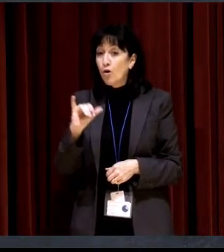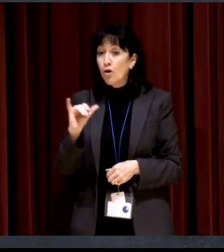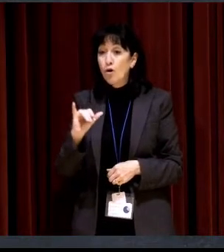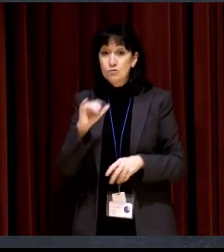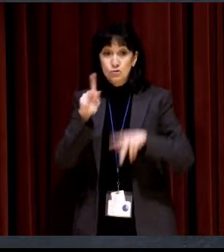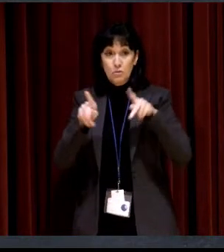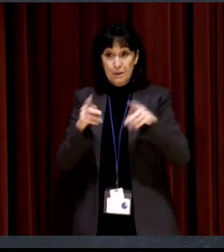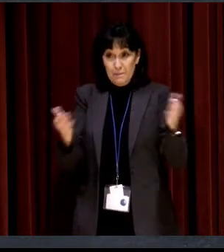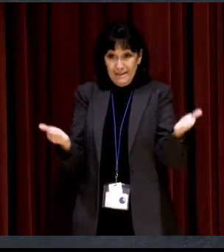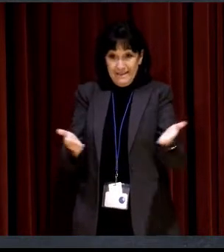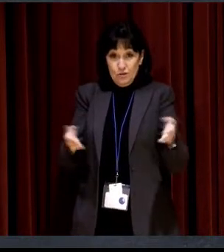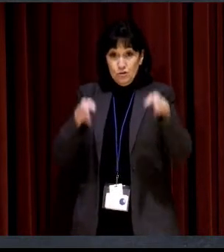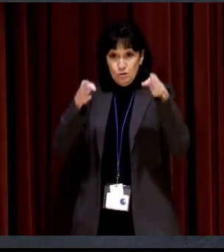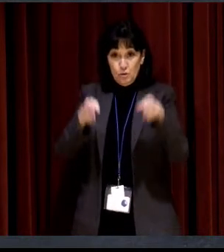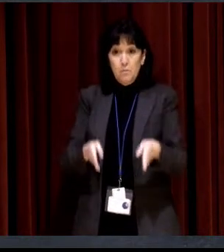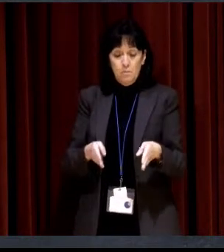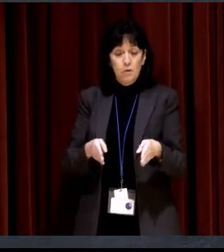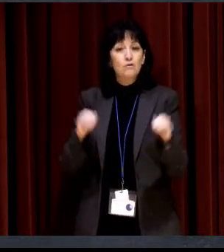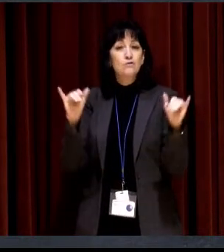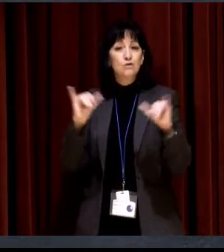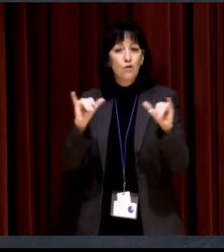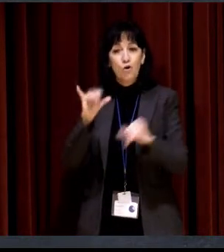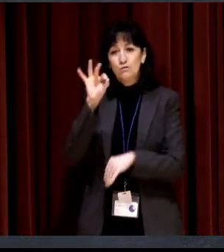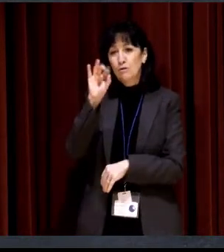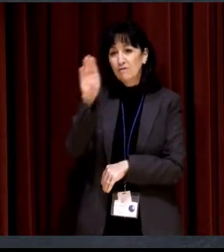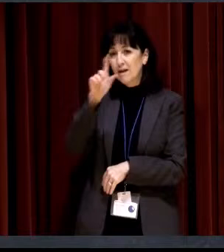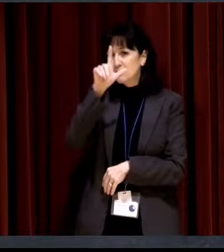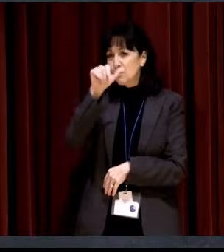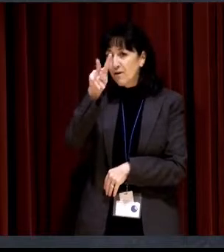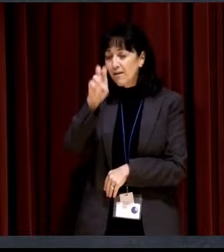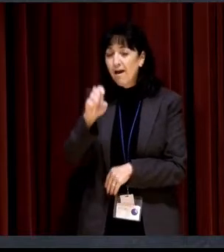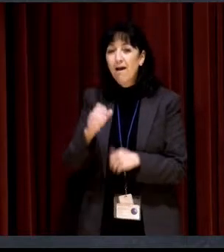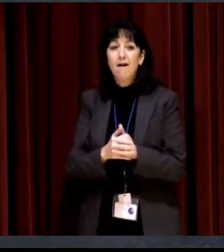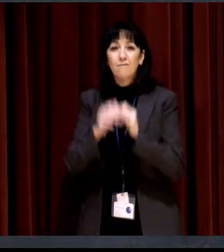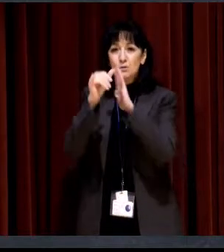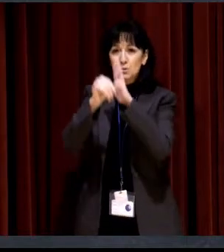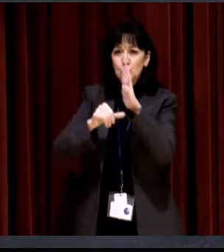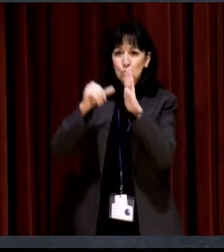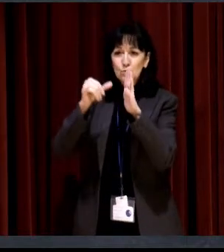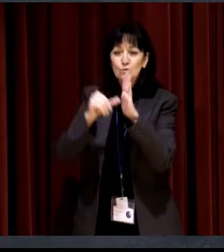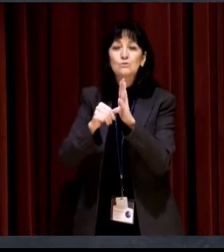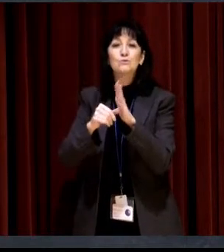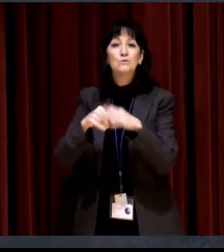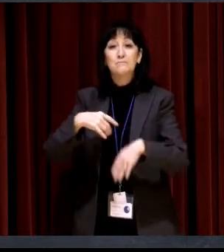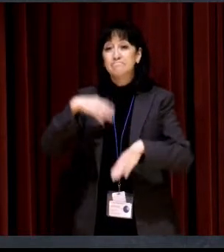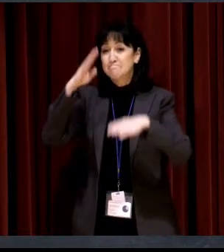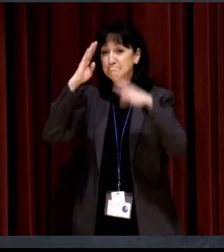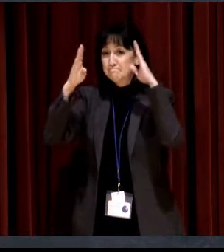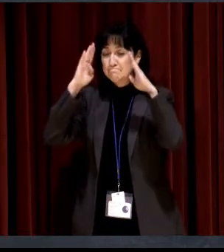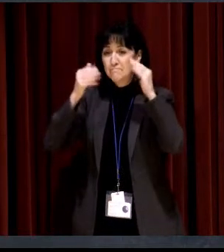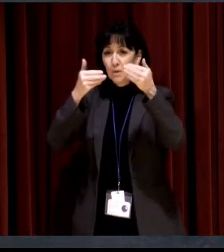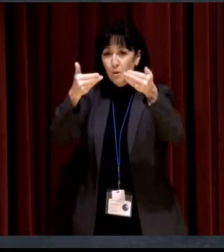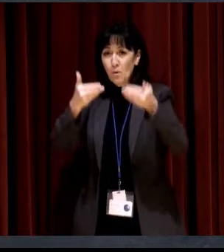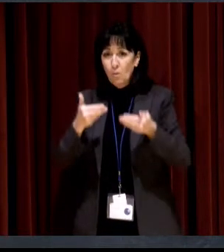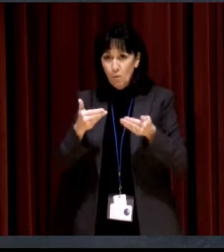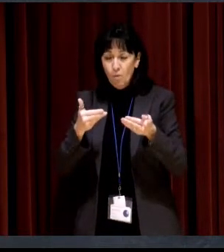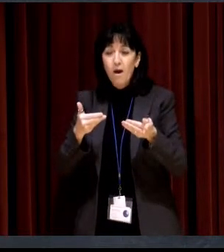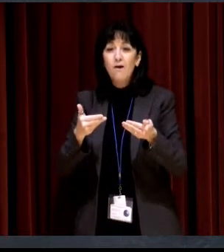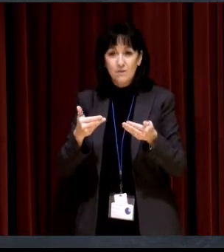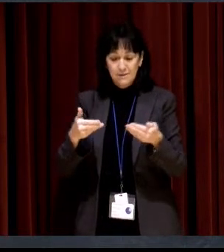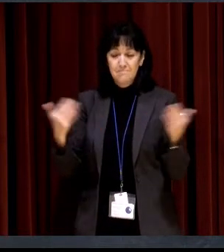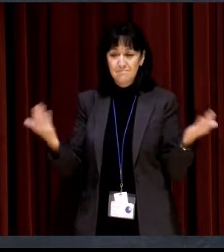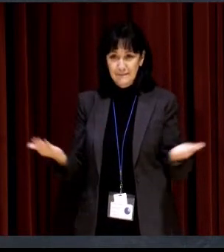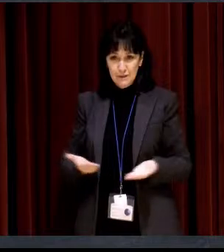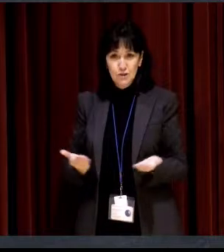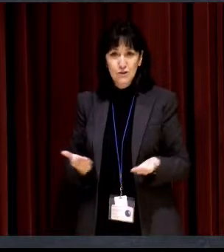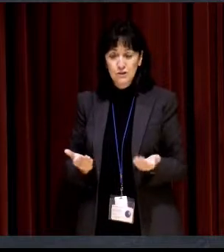Facebook Live and YouTube, so welcome here into the auditorium. We've got Pam here and Alexandra,